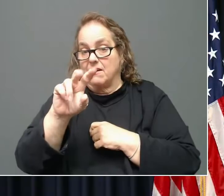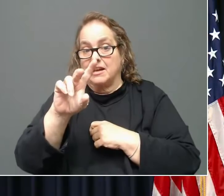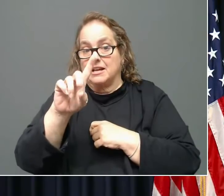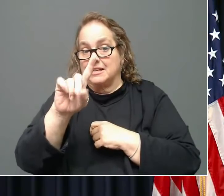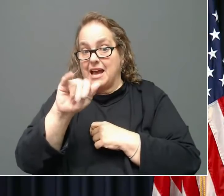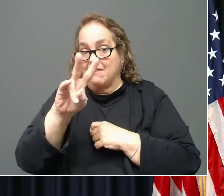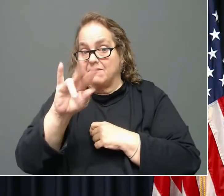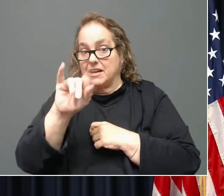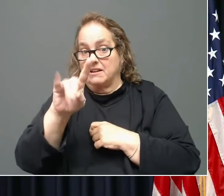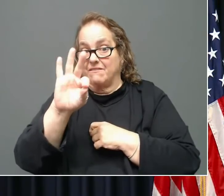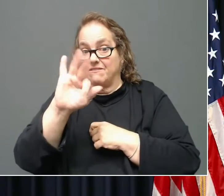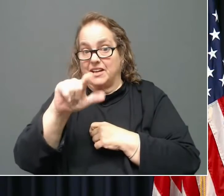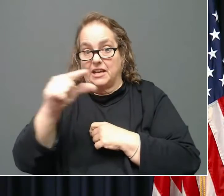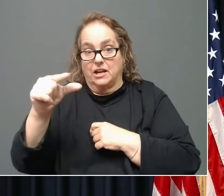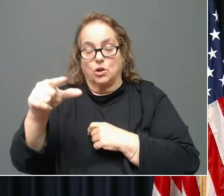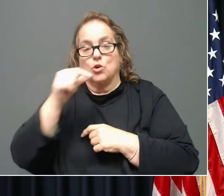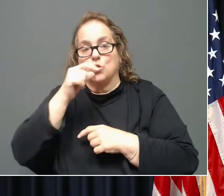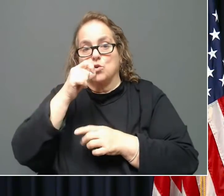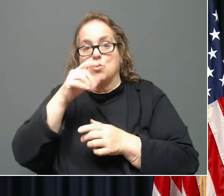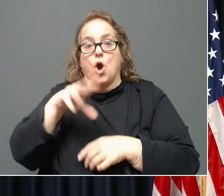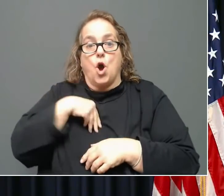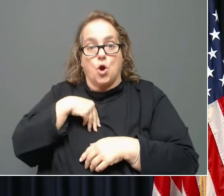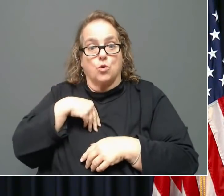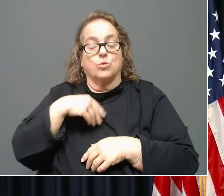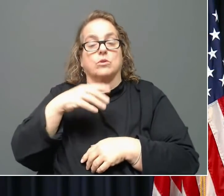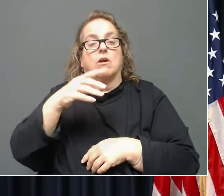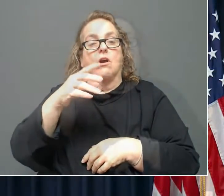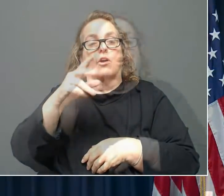Rice Pharmacy in Ohio County.